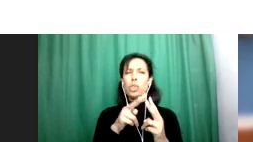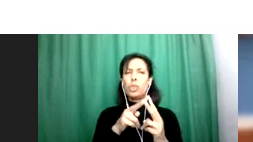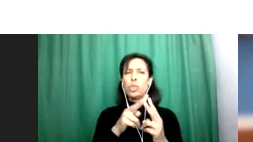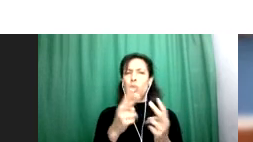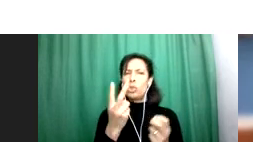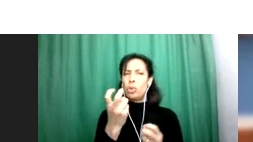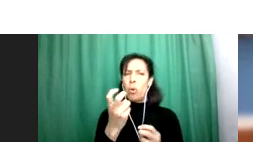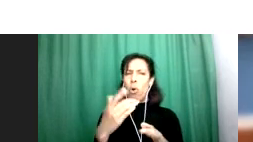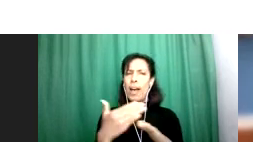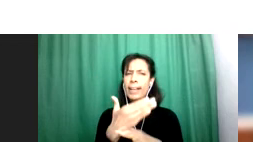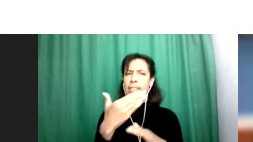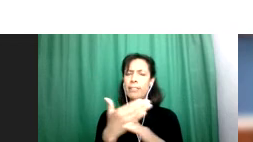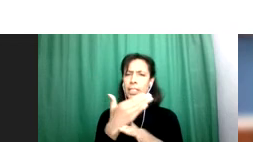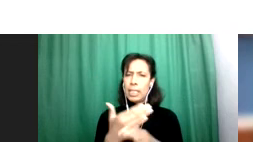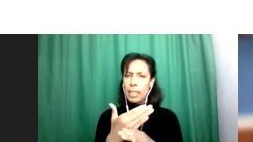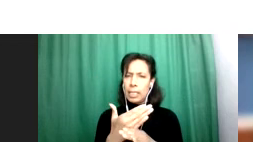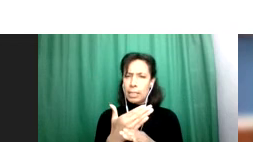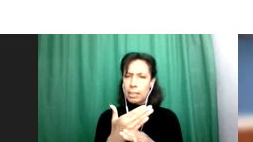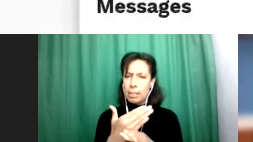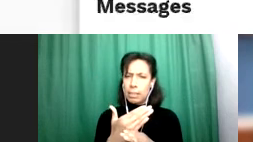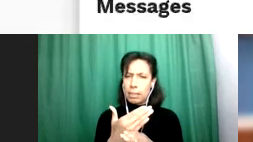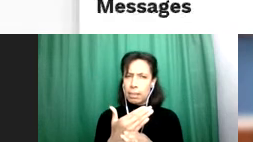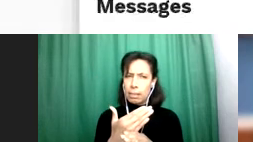looked at